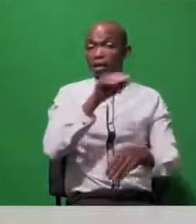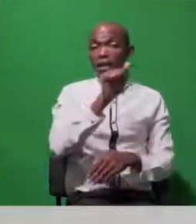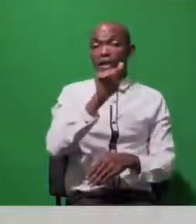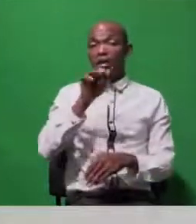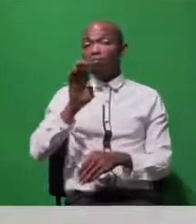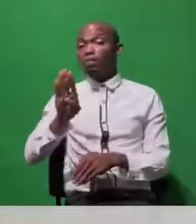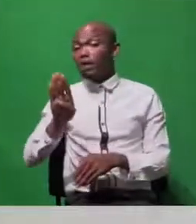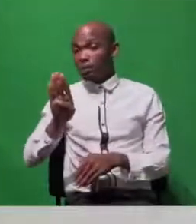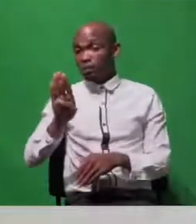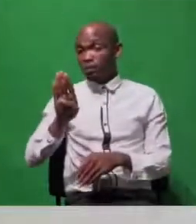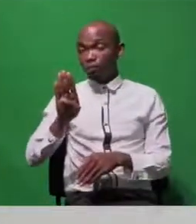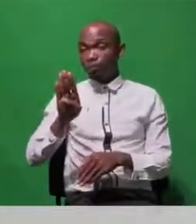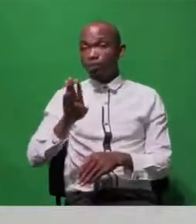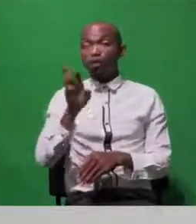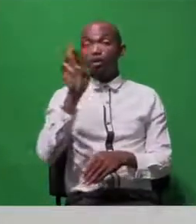Reflecting